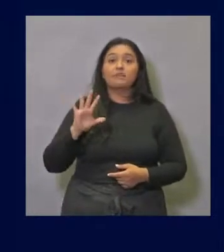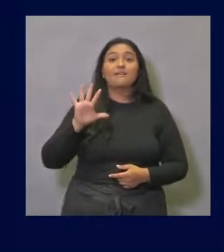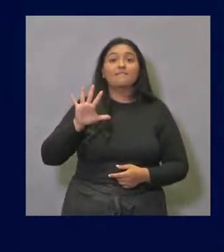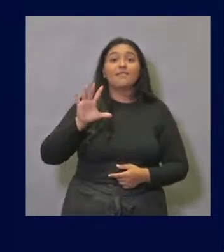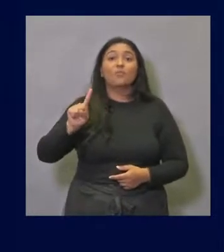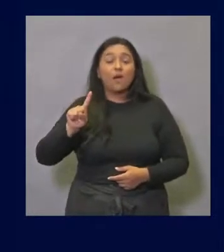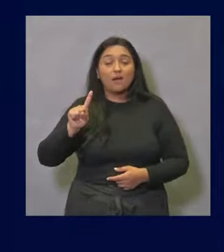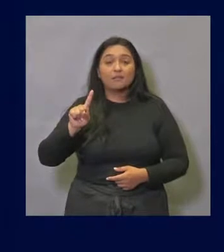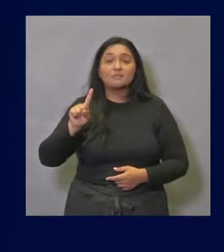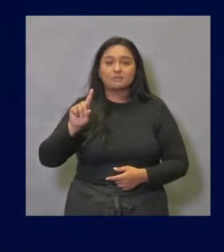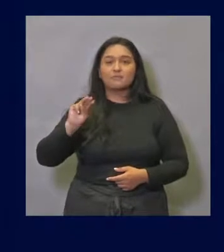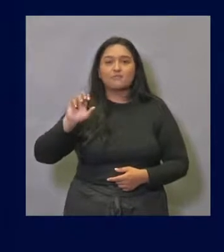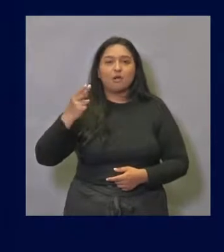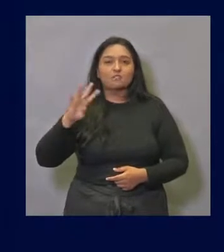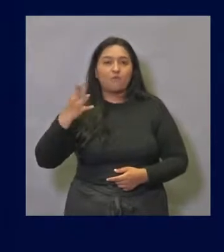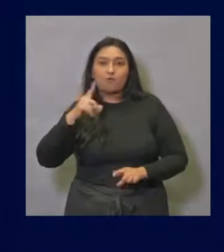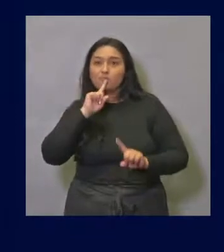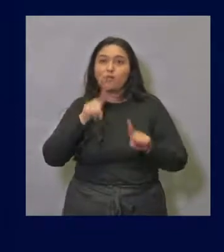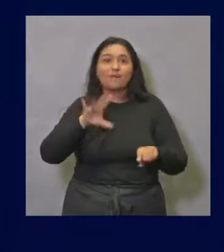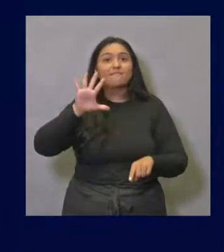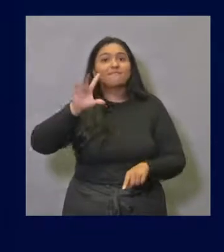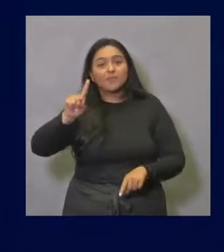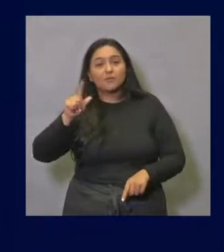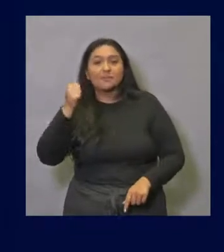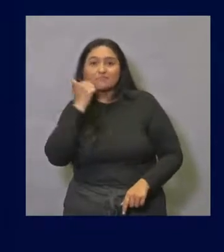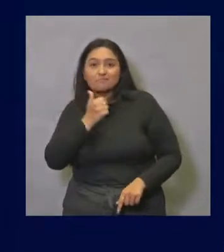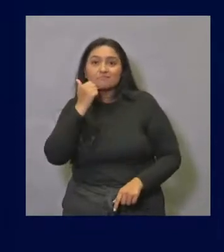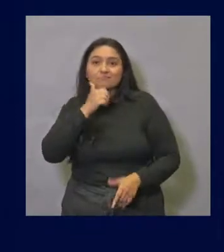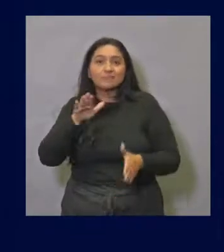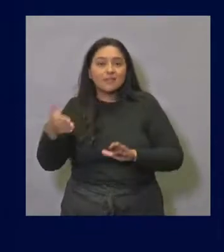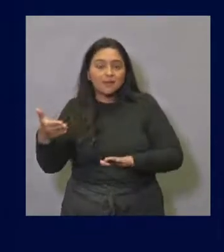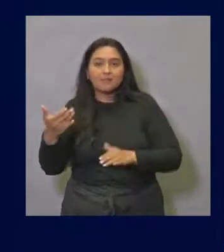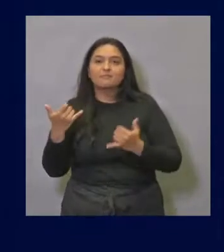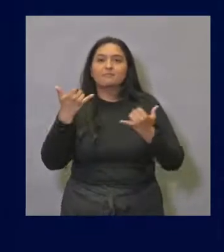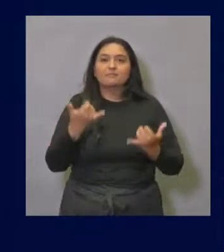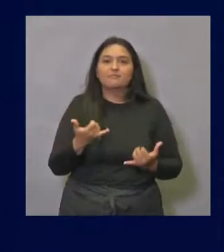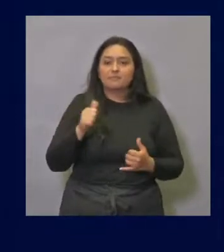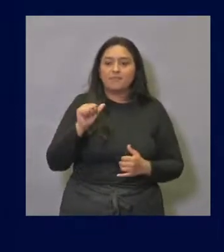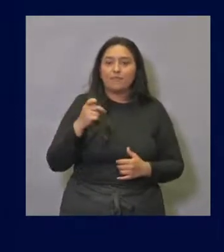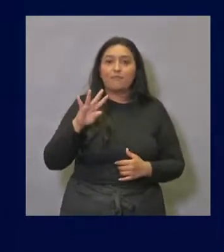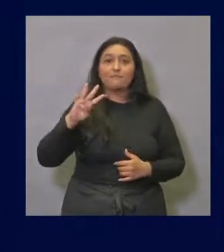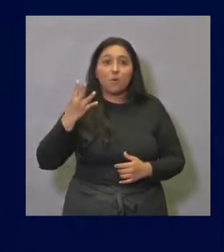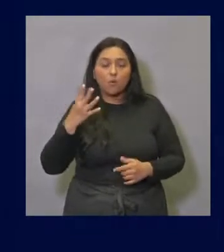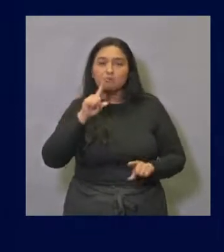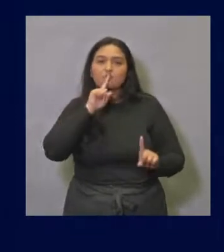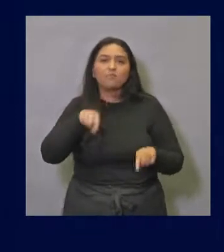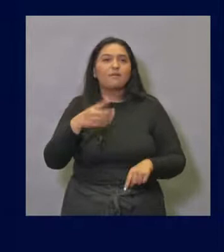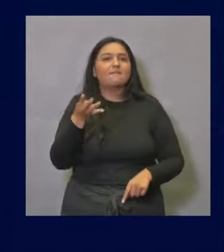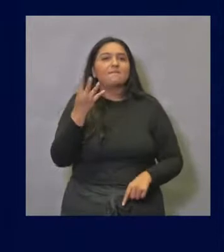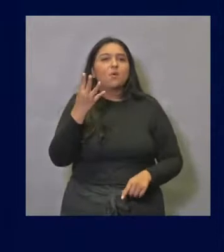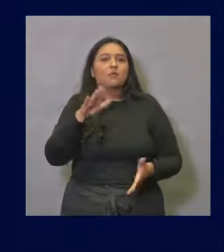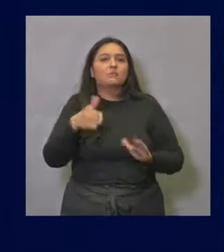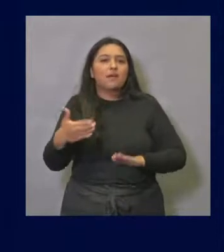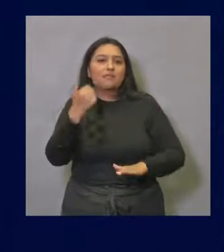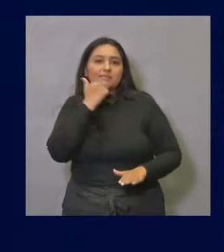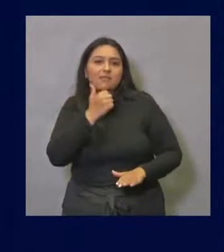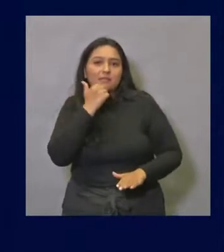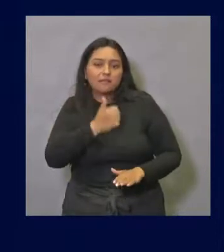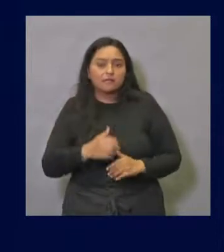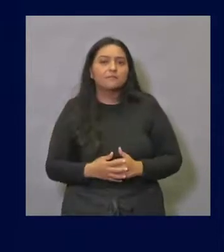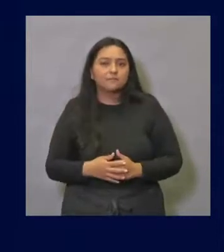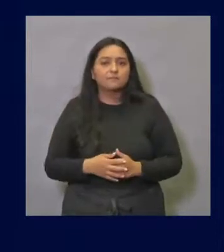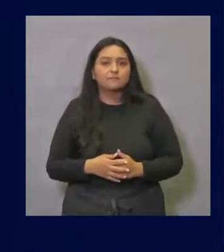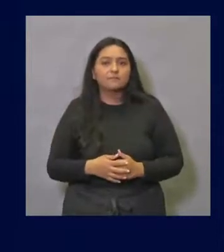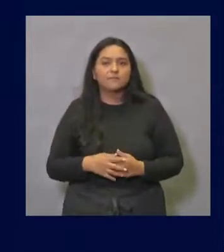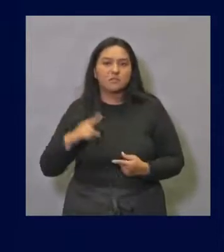on March 4th to 8 deaths reported on April 4th. Obviously, as we've had more opportunities